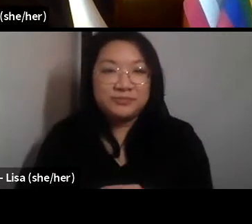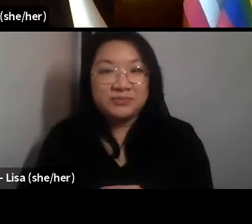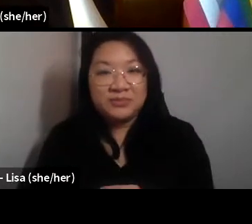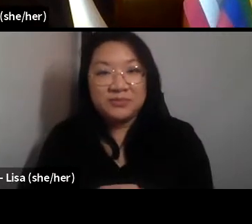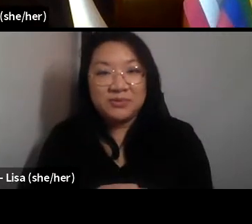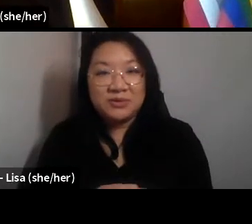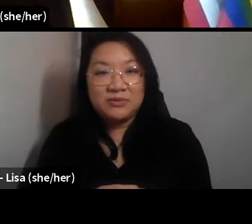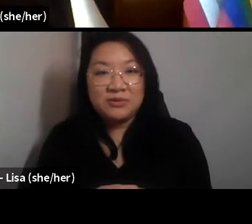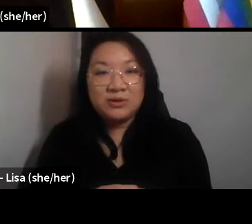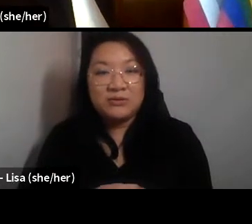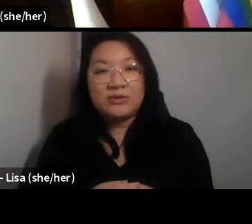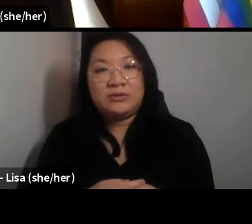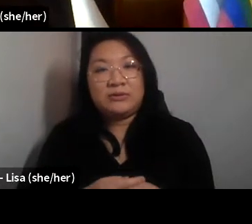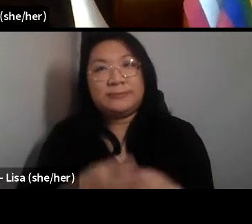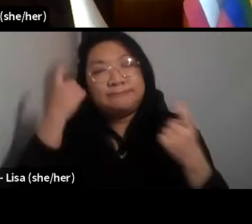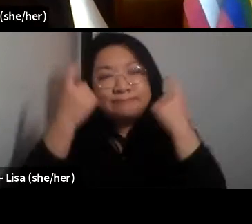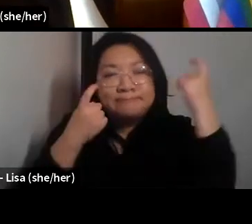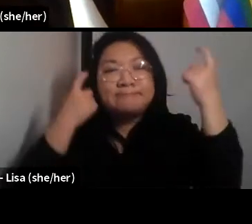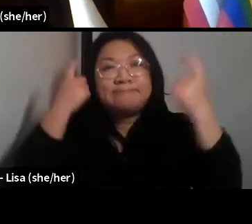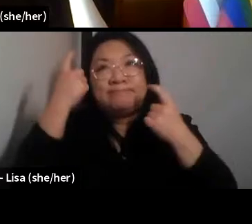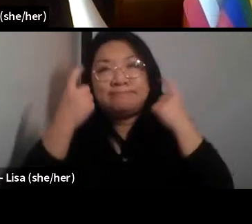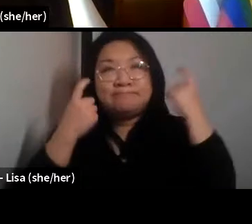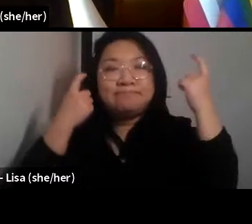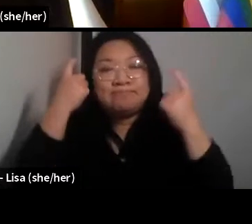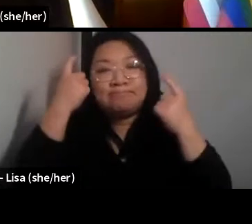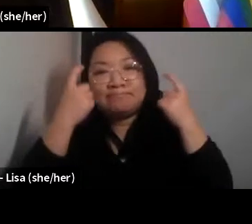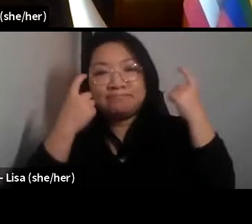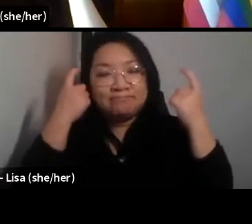spent a long time with a lot of